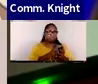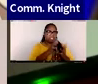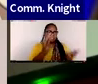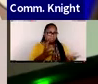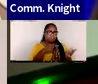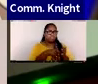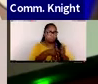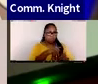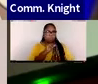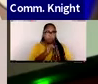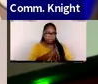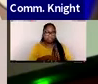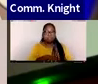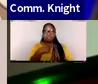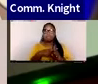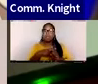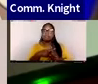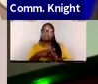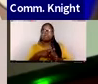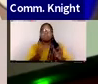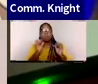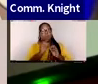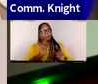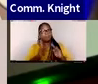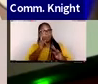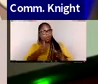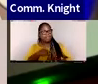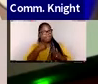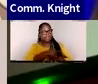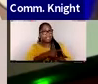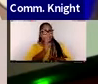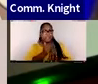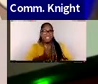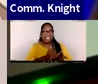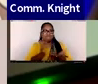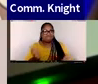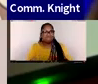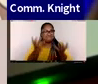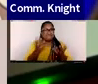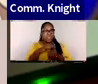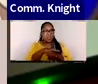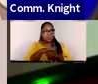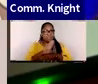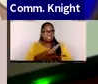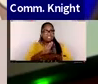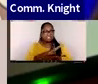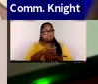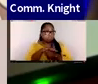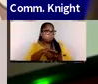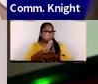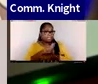the increased number of residents would be a boost to local businesses, and the local businesses can certainly use that